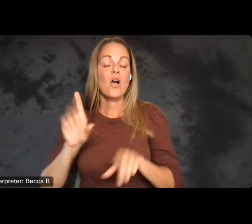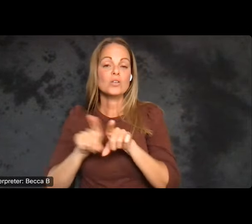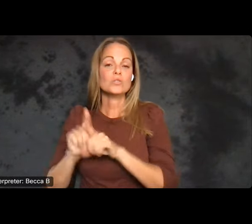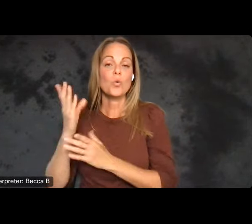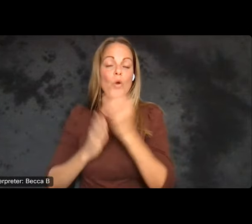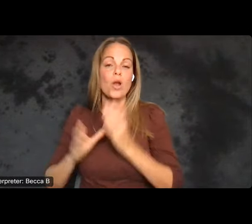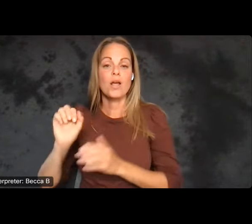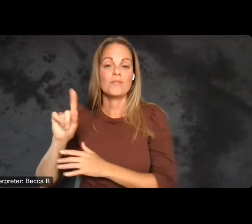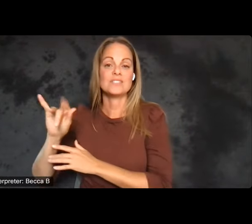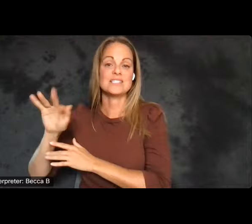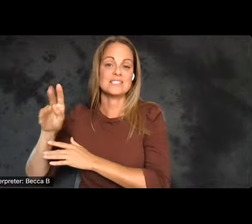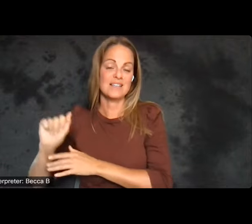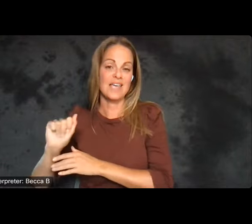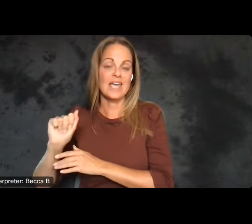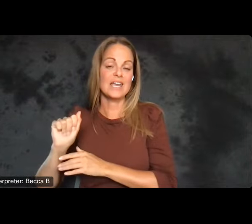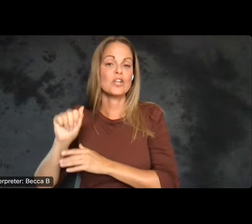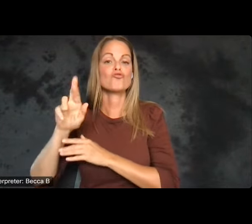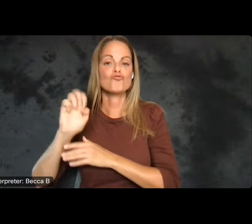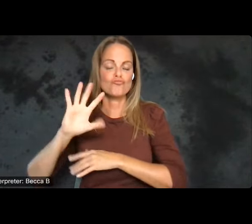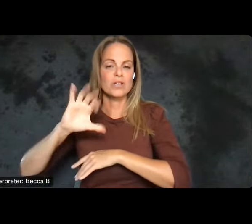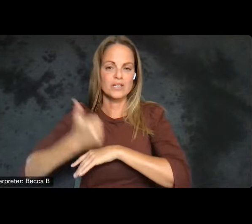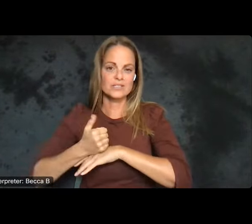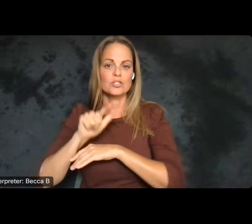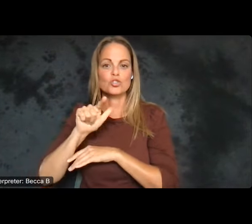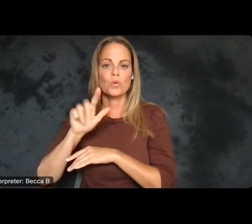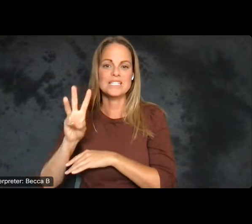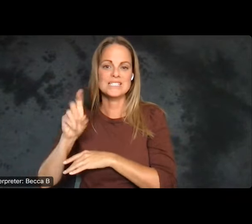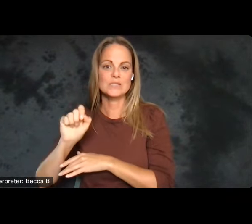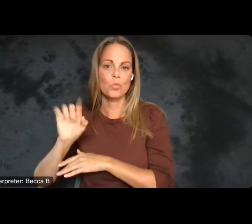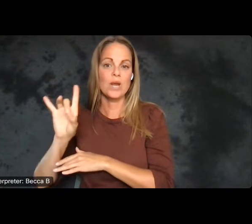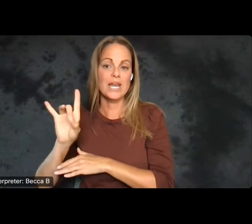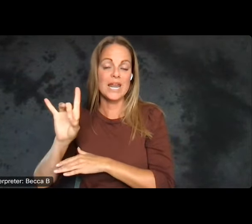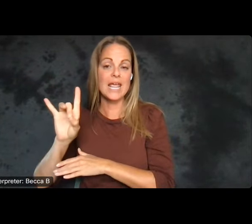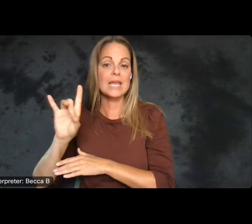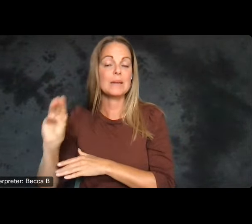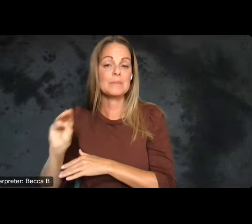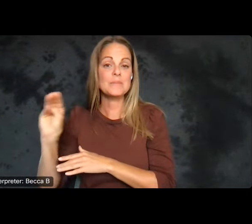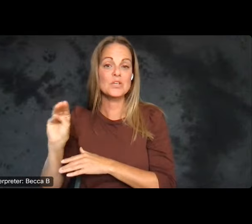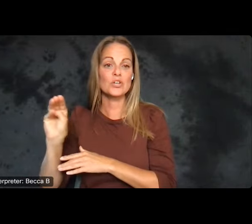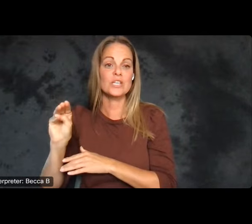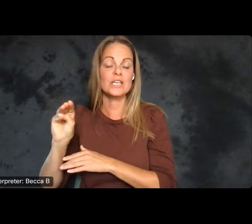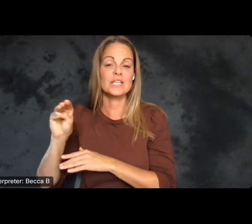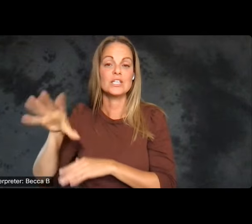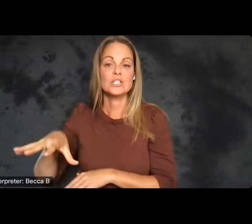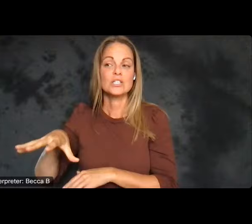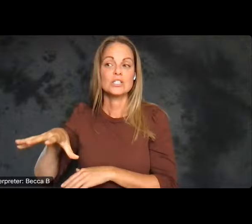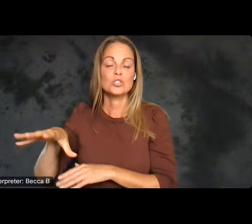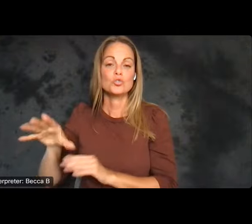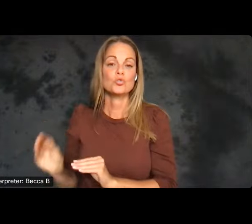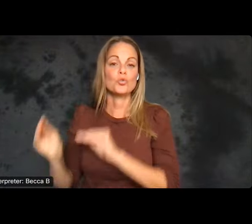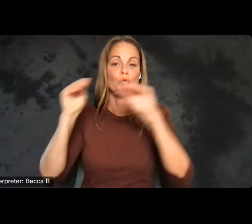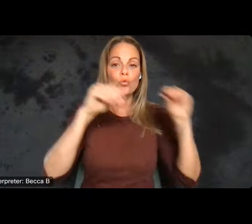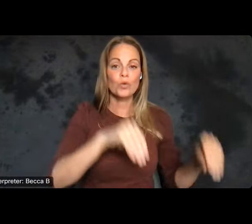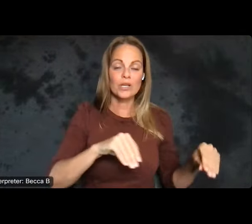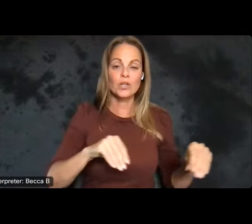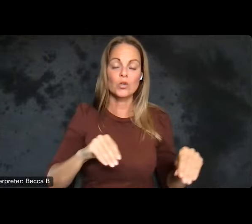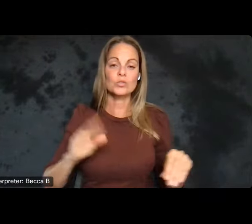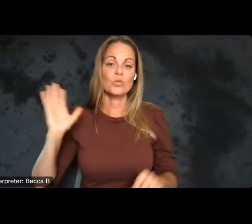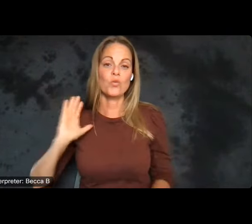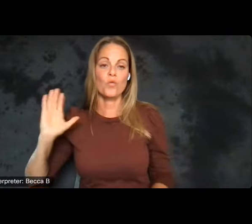requesting $26.8 million to relocate the Troop C headquarters from the former Marymount College campus in East